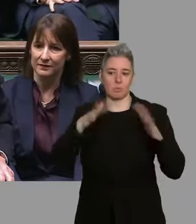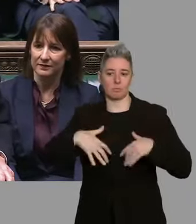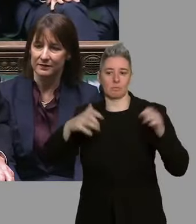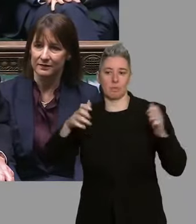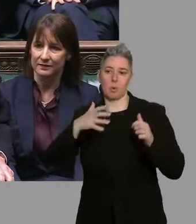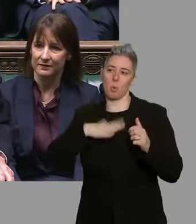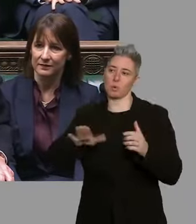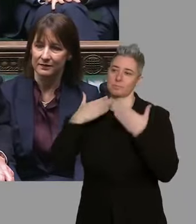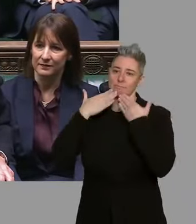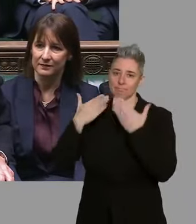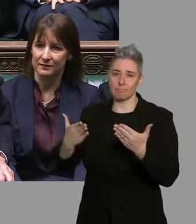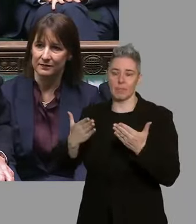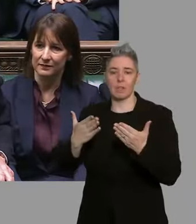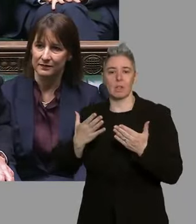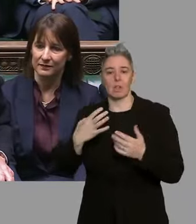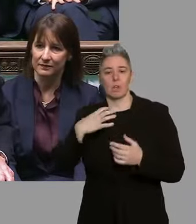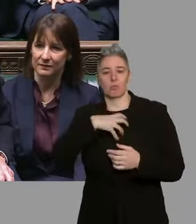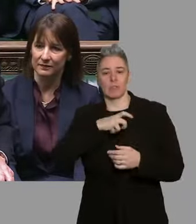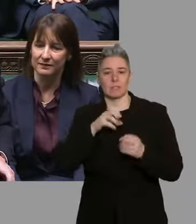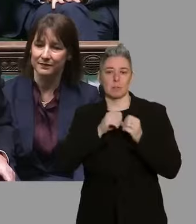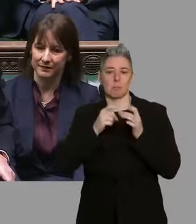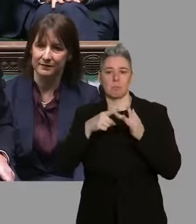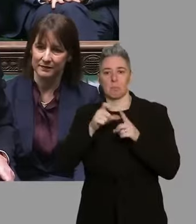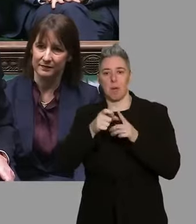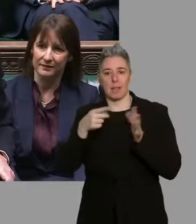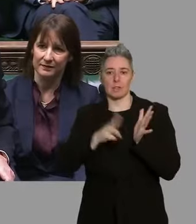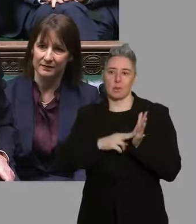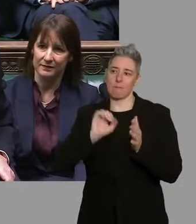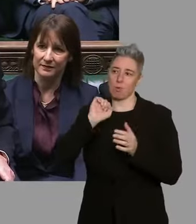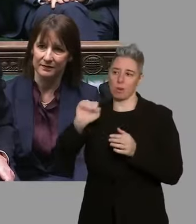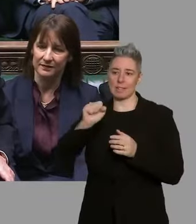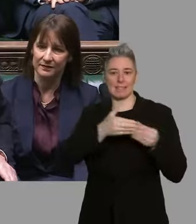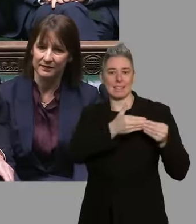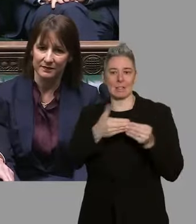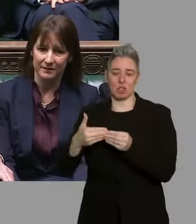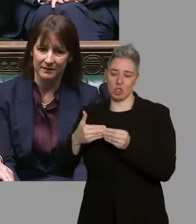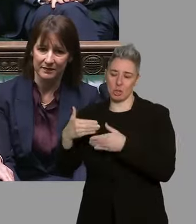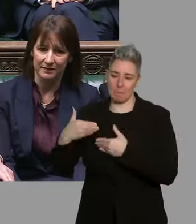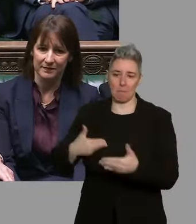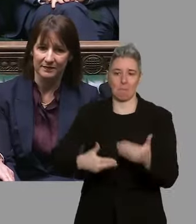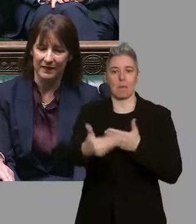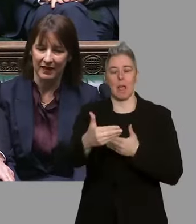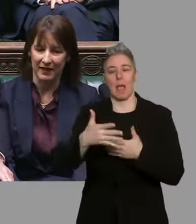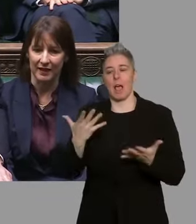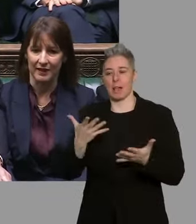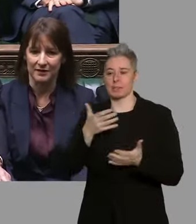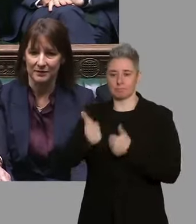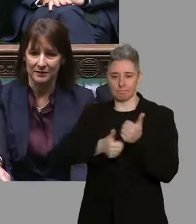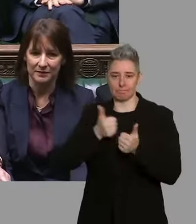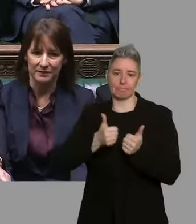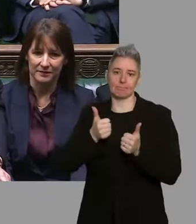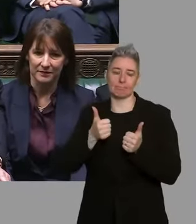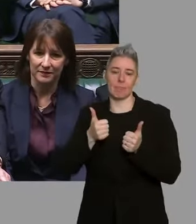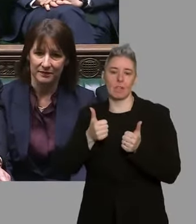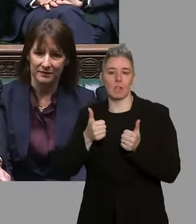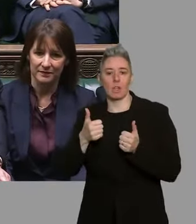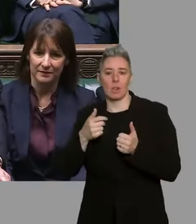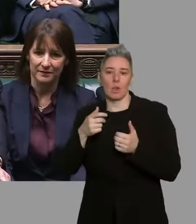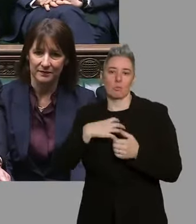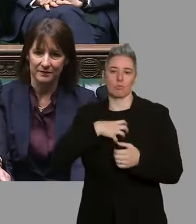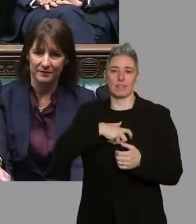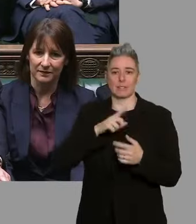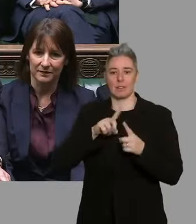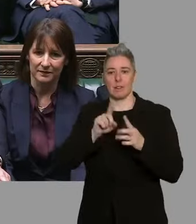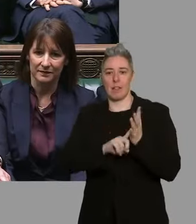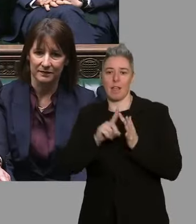leadership and warmly congratulate President-elect Trump ahead of his inauguration. Mr Speaker, in my conversation with